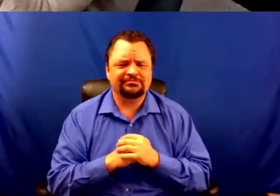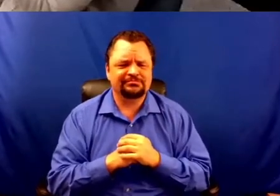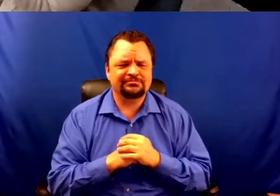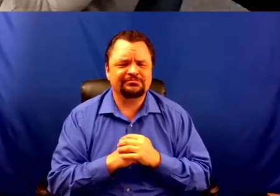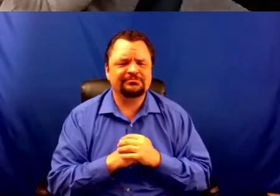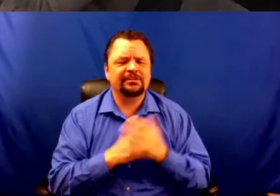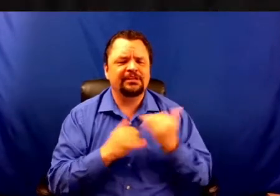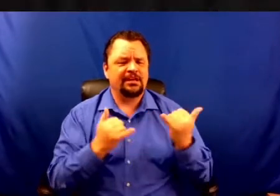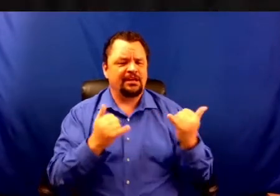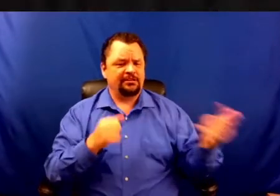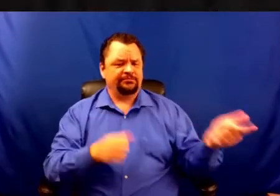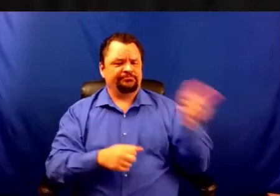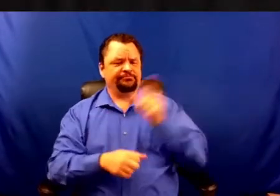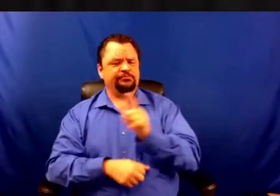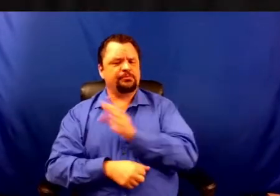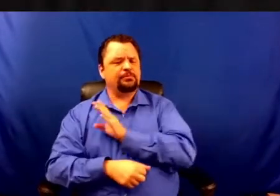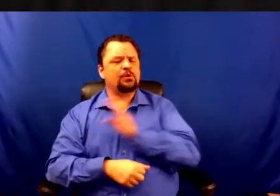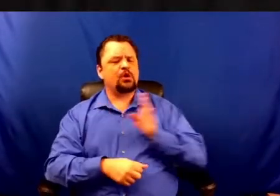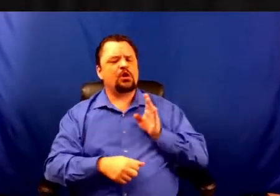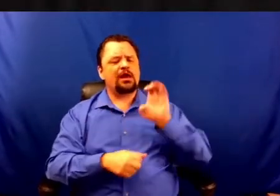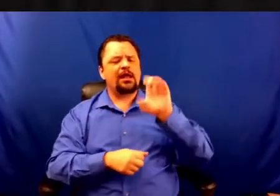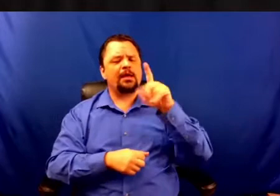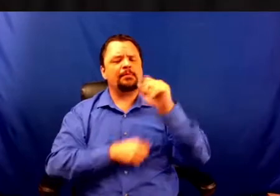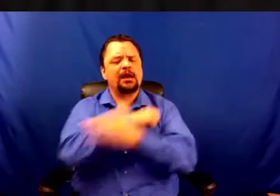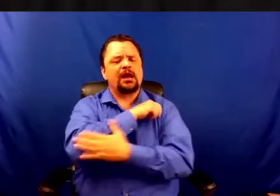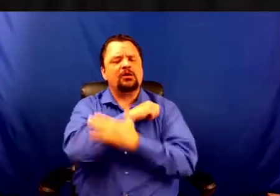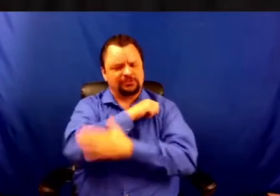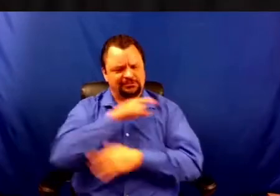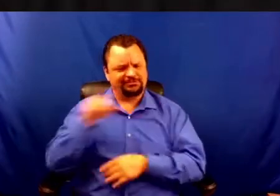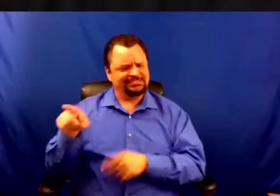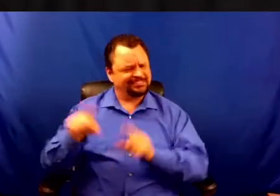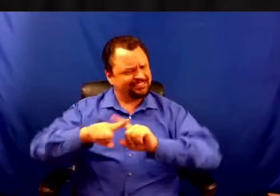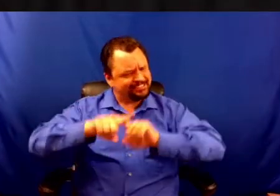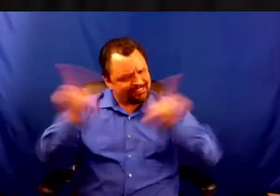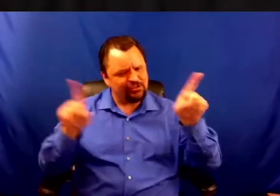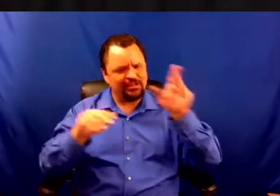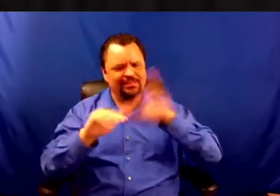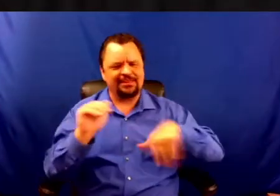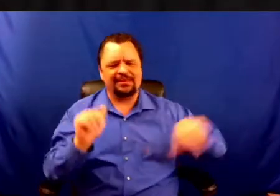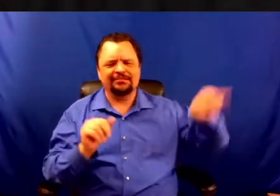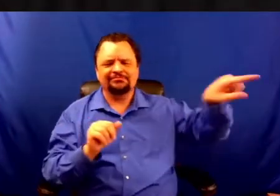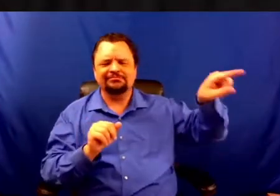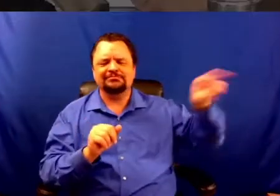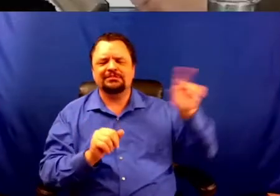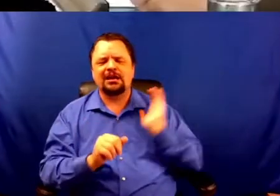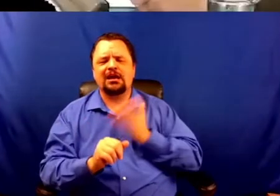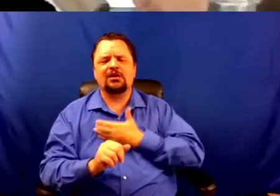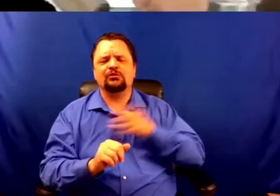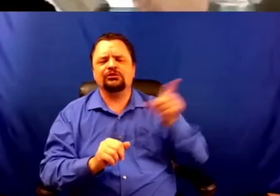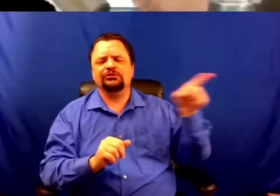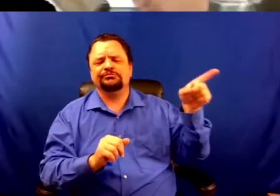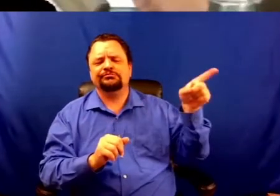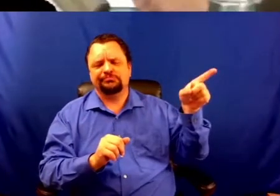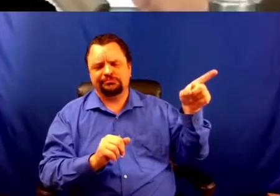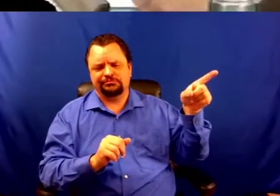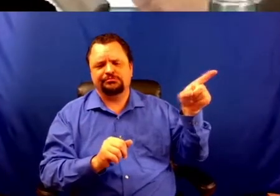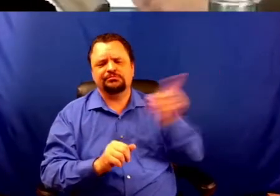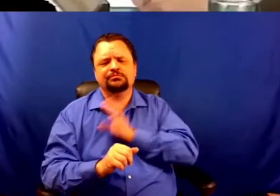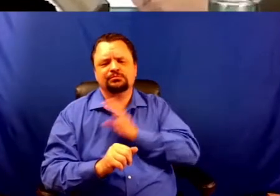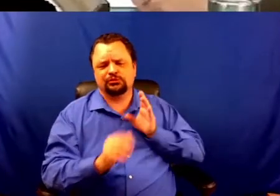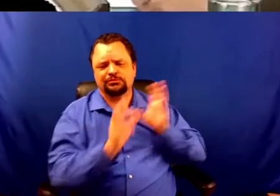County Commissioners is a very different body than the Board of Health. And we appreciate that. And of course,